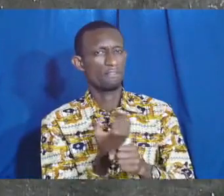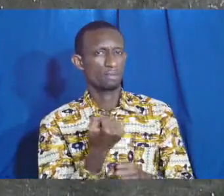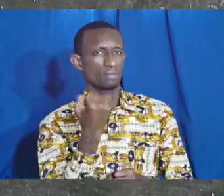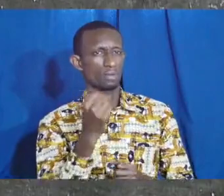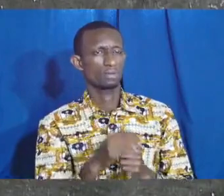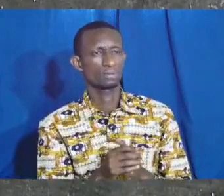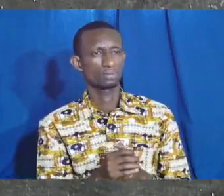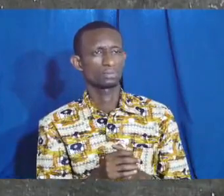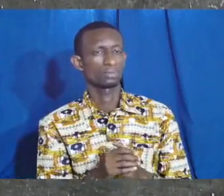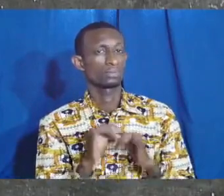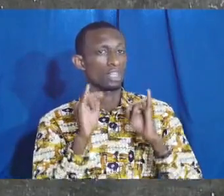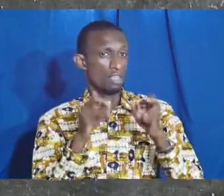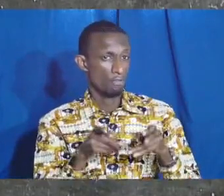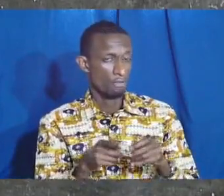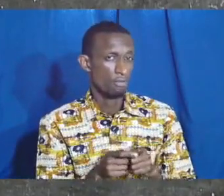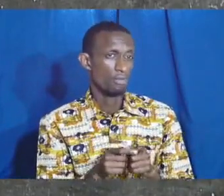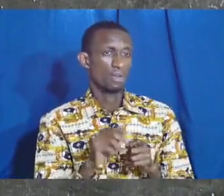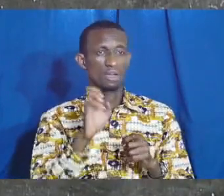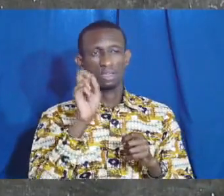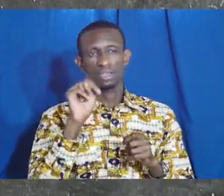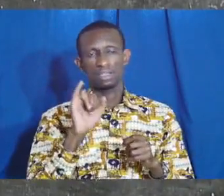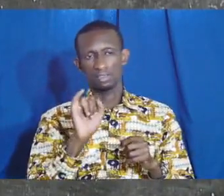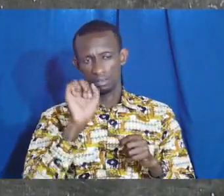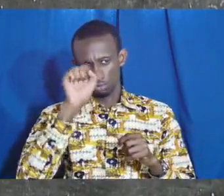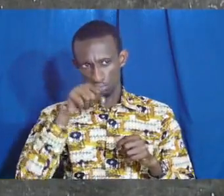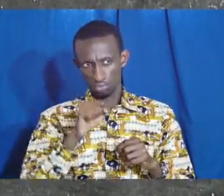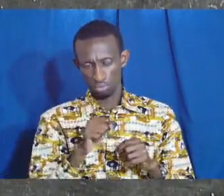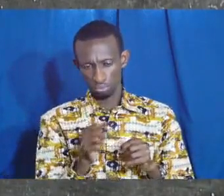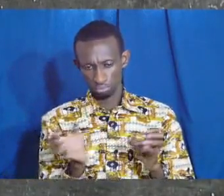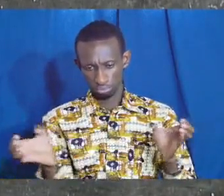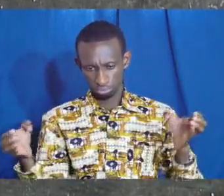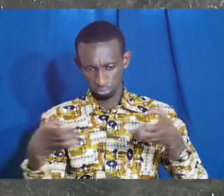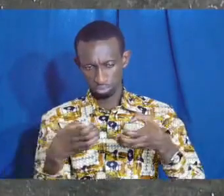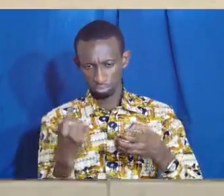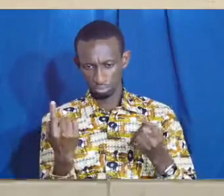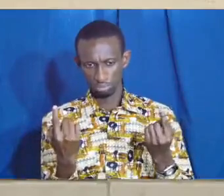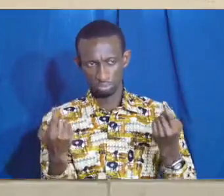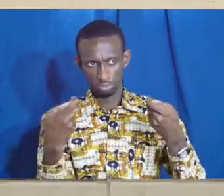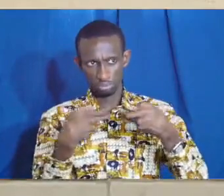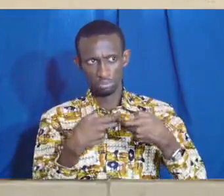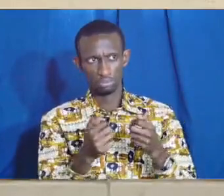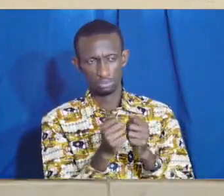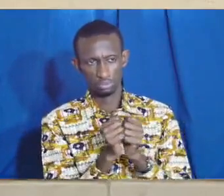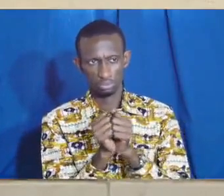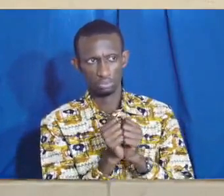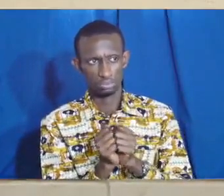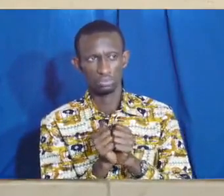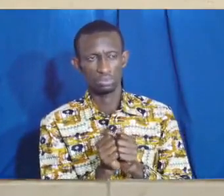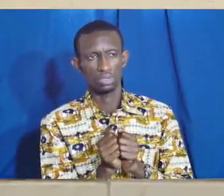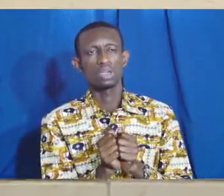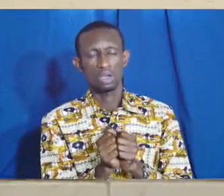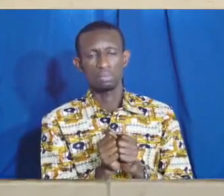complex. So enzyme and the substrate must be fitting to one another as a key fits in the